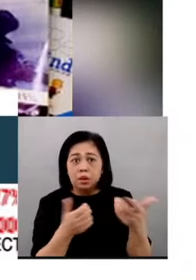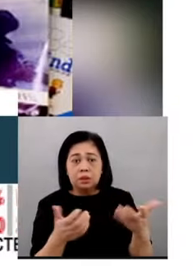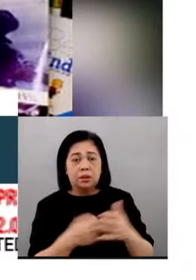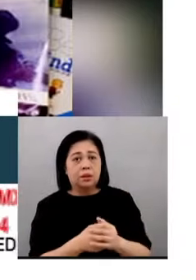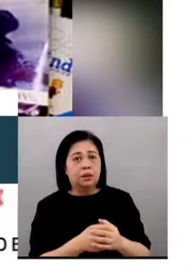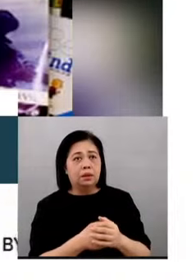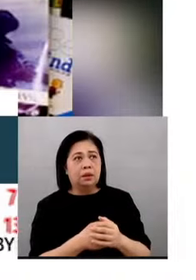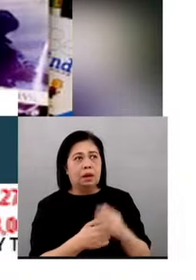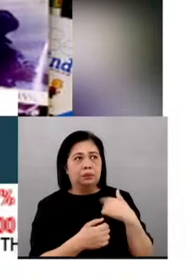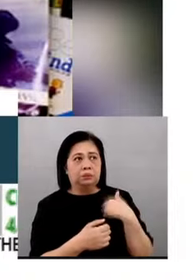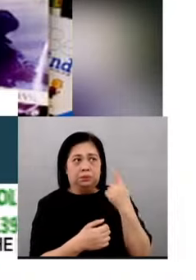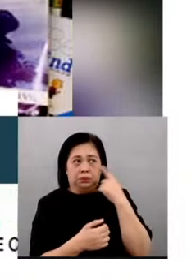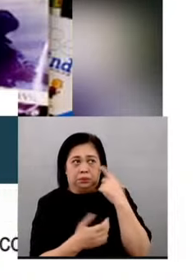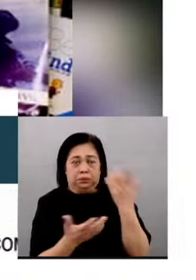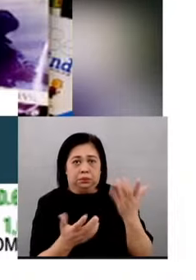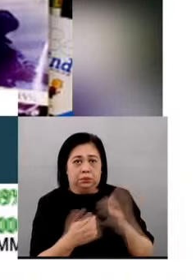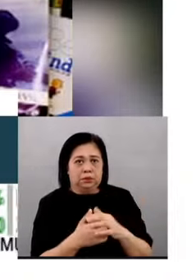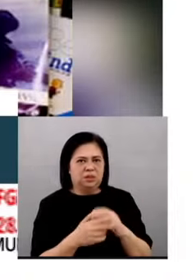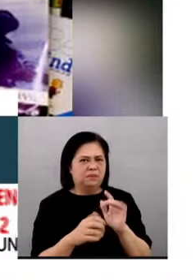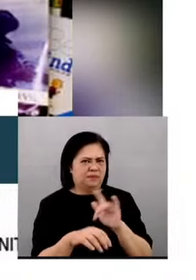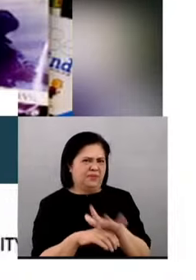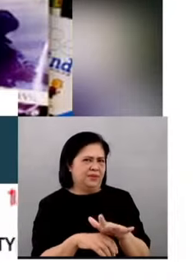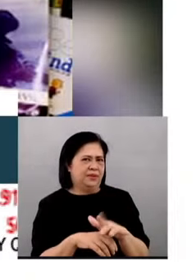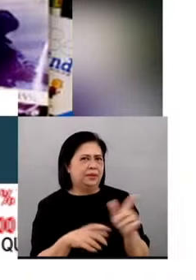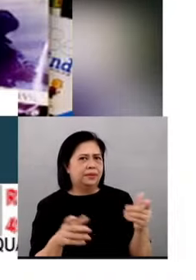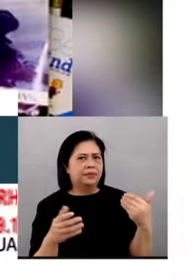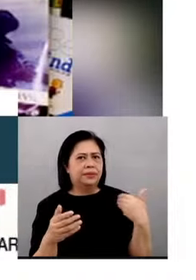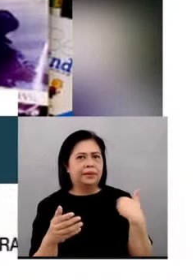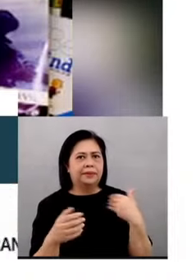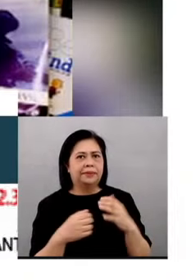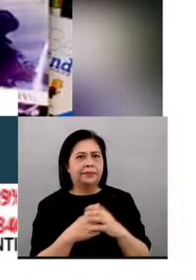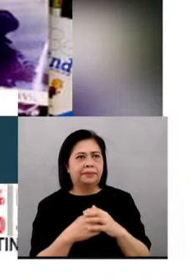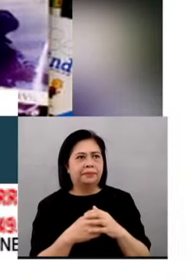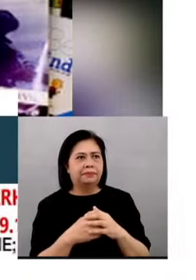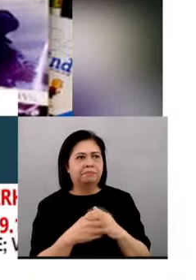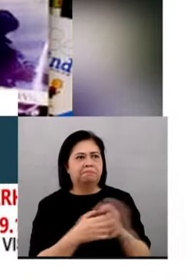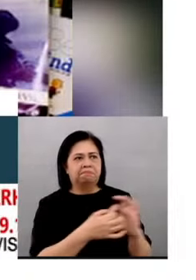I suppose, Carmina, it's too early to have a unified